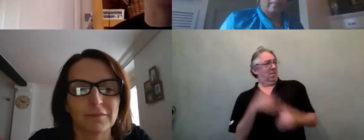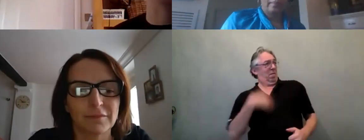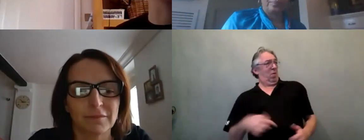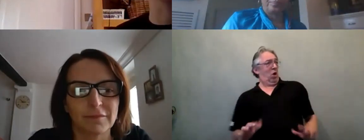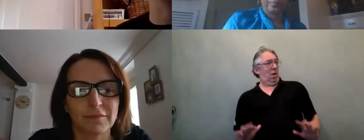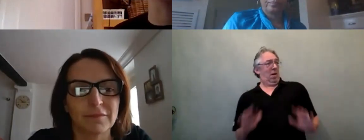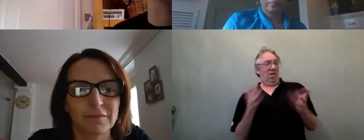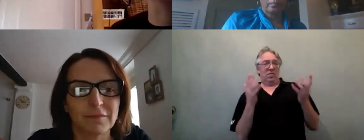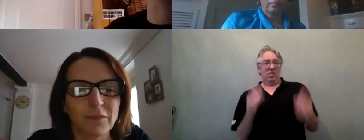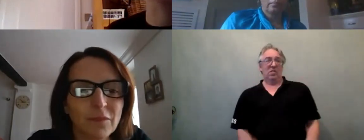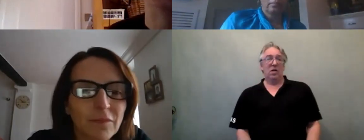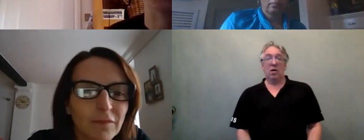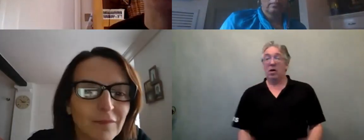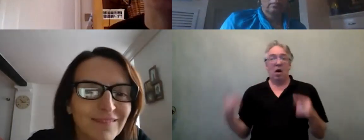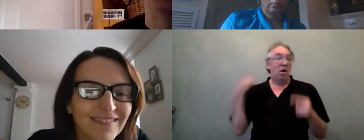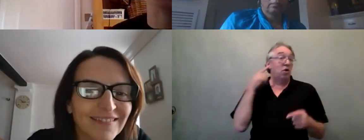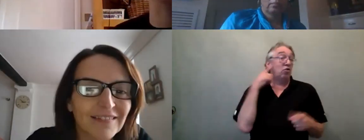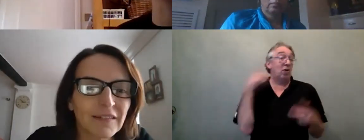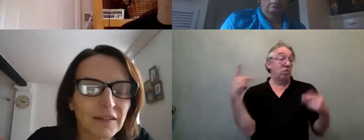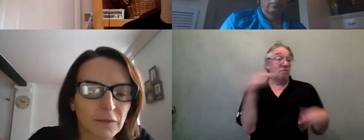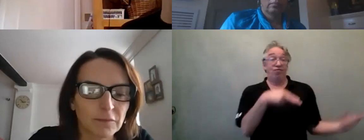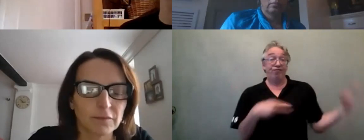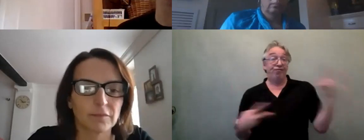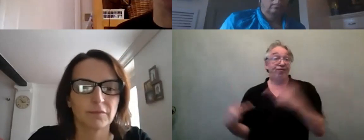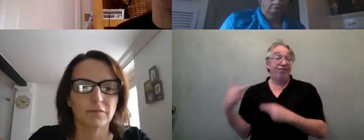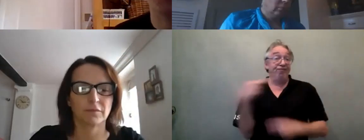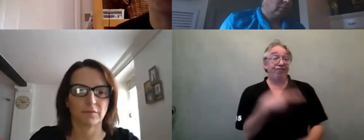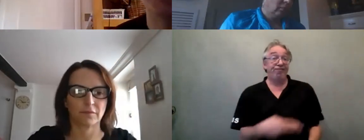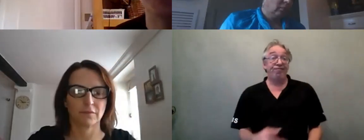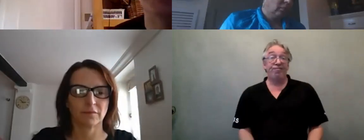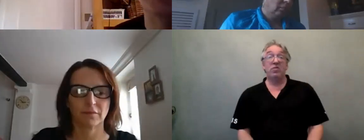user end, that organizational piece,